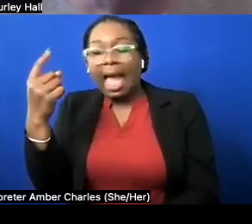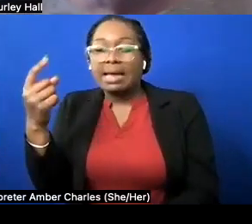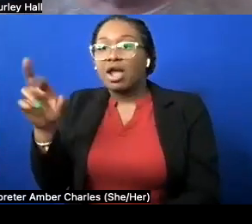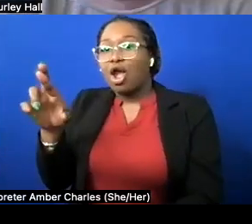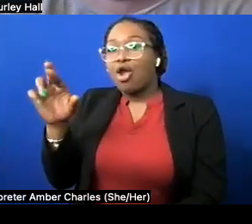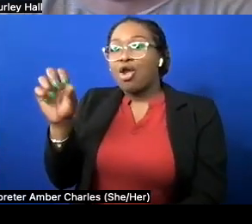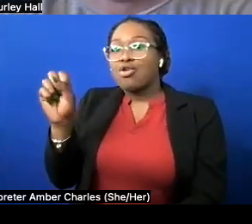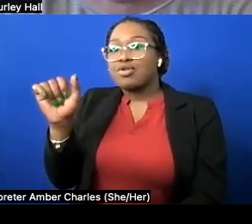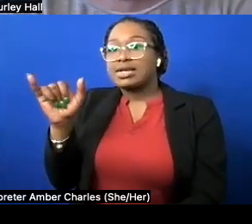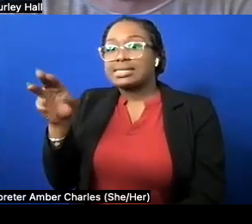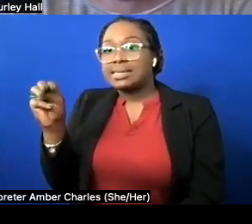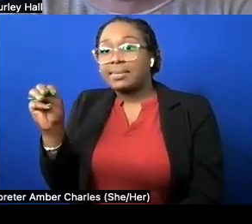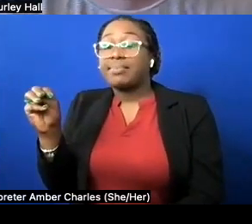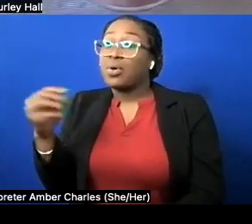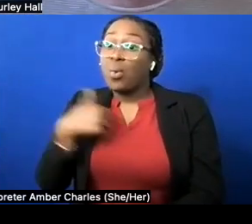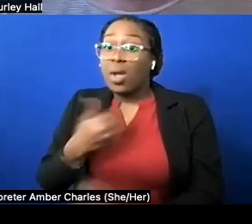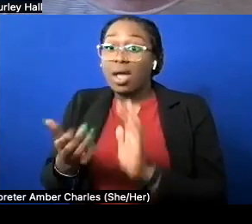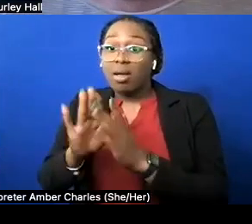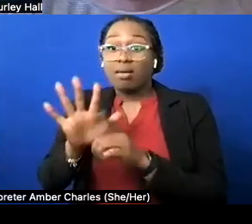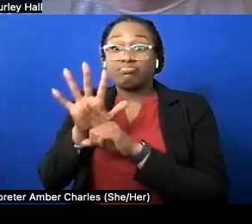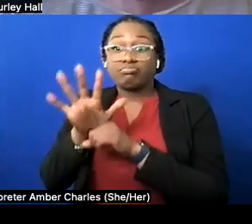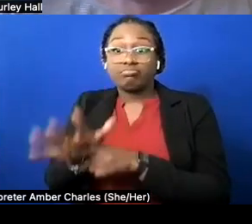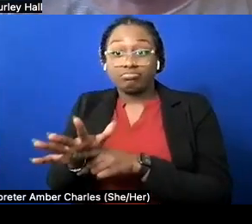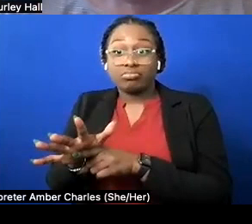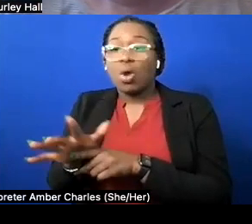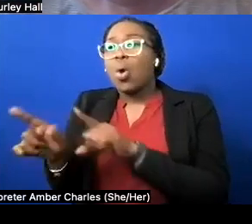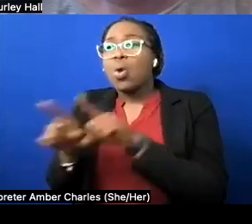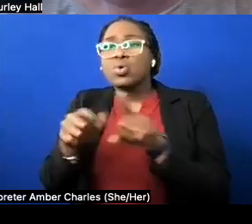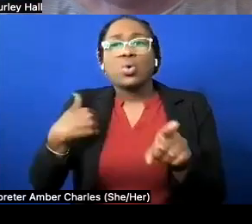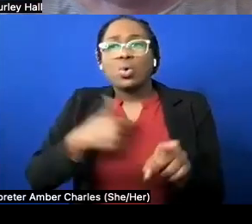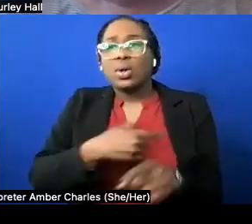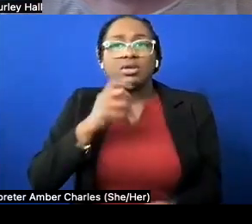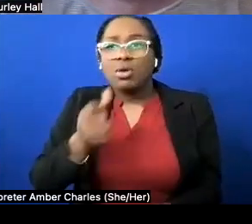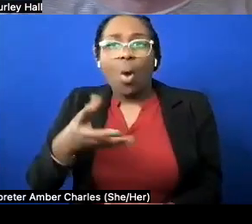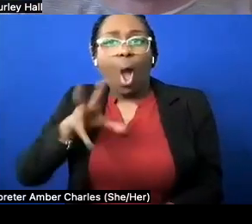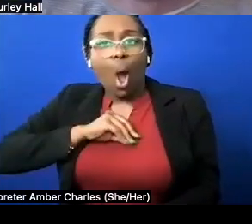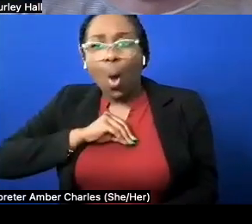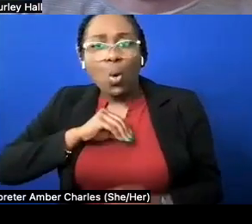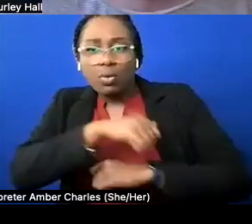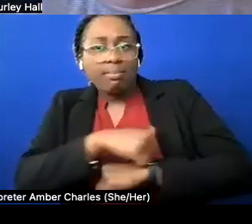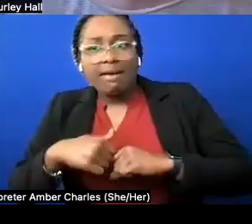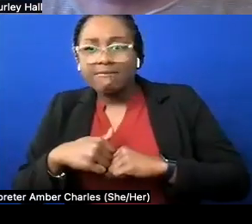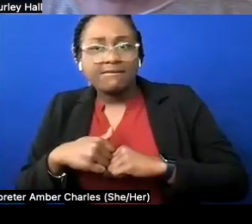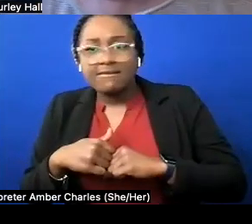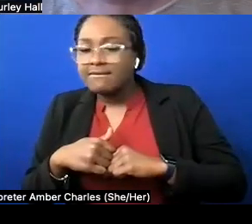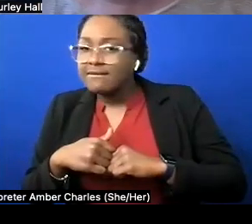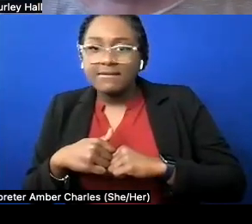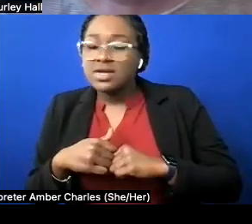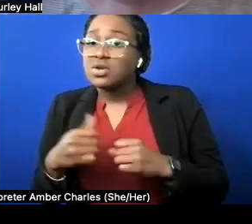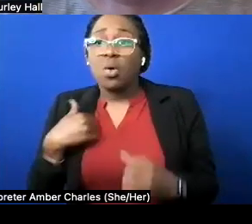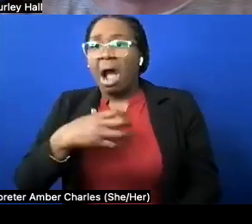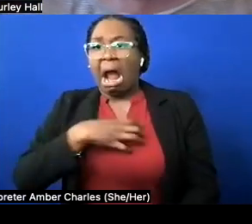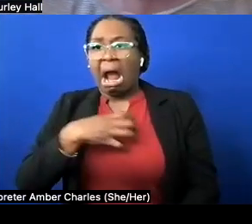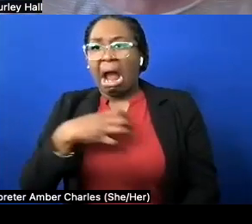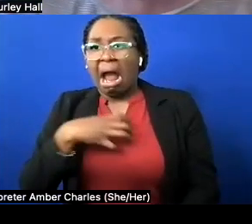suppressed. And so my thinking is, and also we don't own those platforms, which means as much as we complain about it,